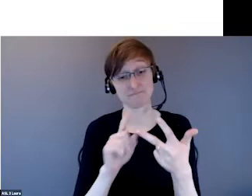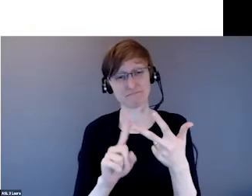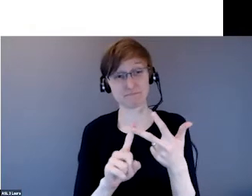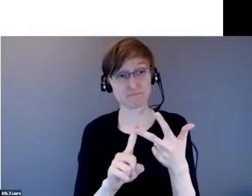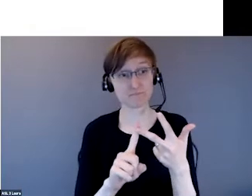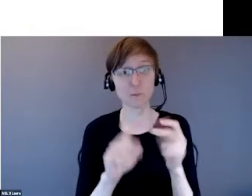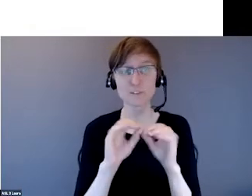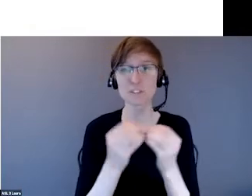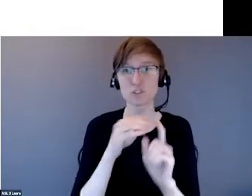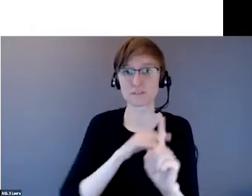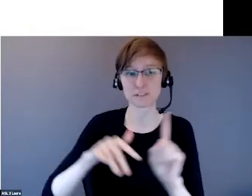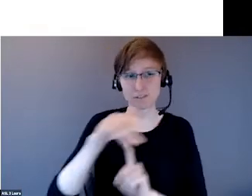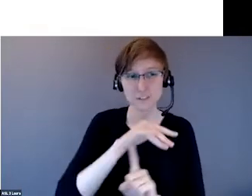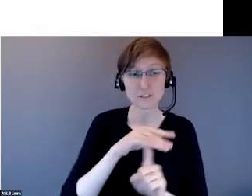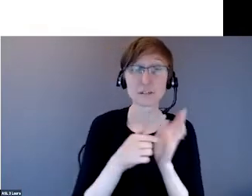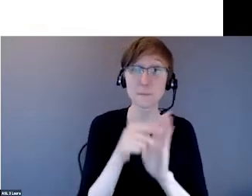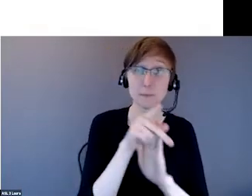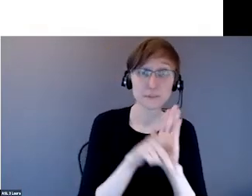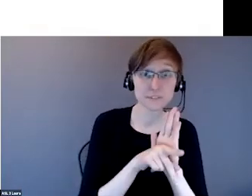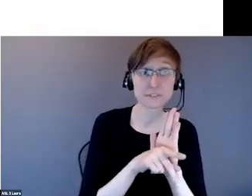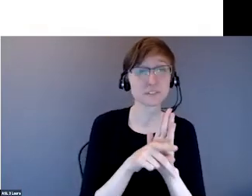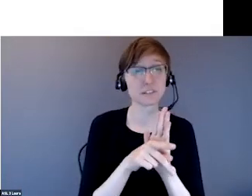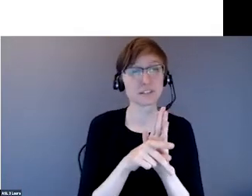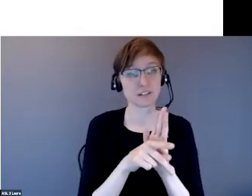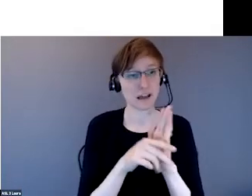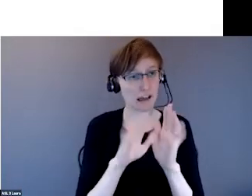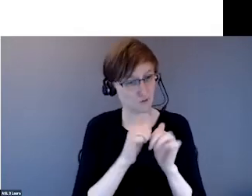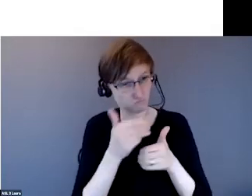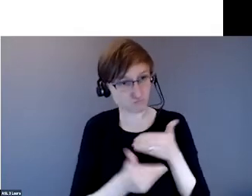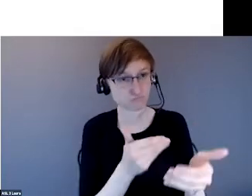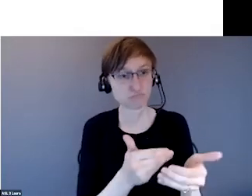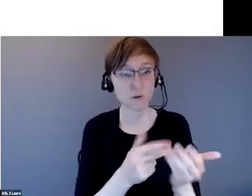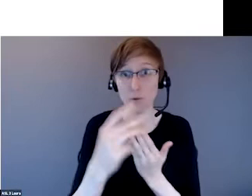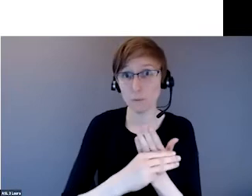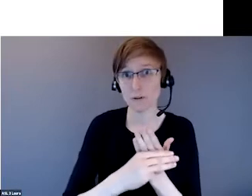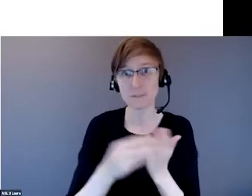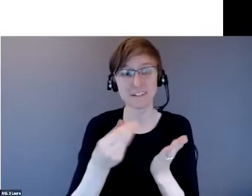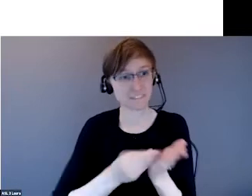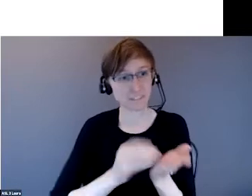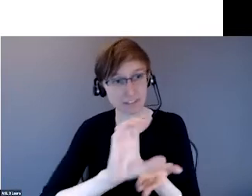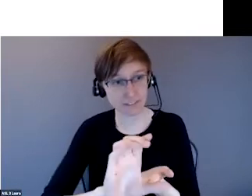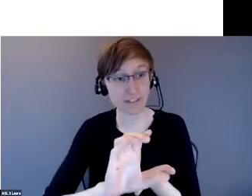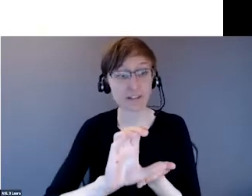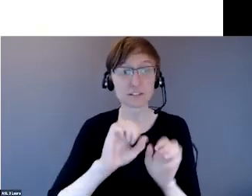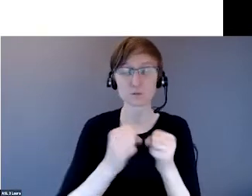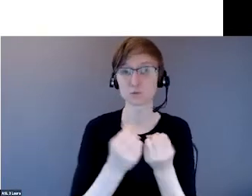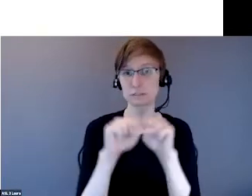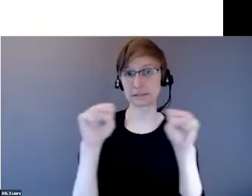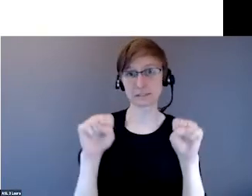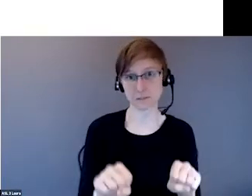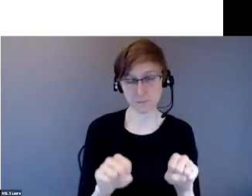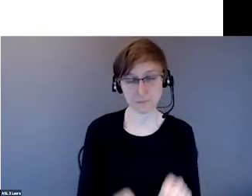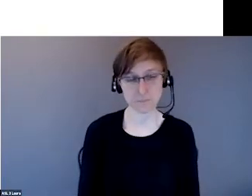funding, and social systems. It was really critical to the people that I spoke with that their employers